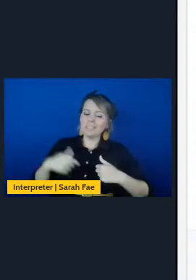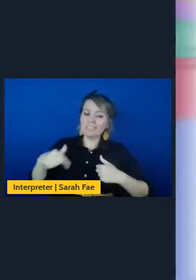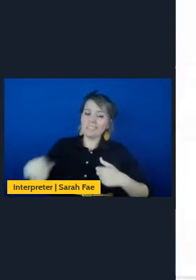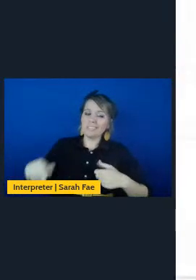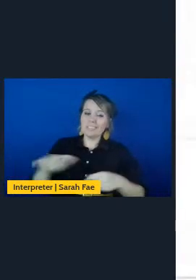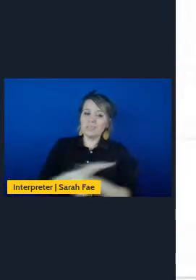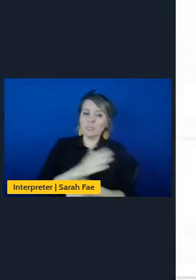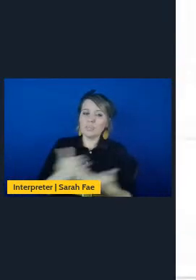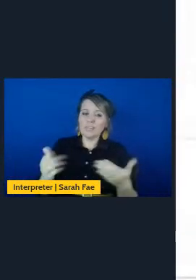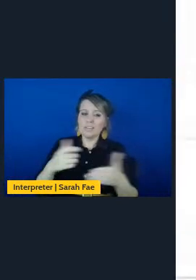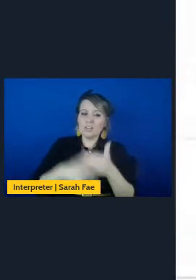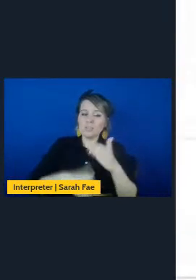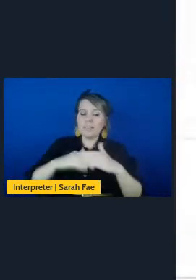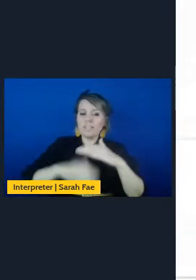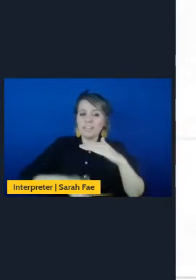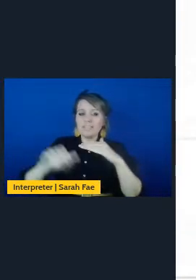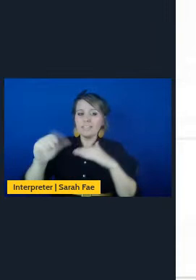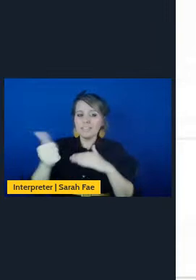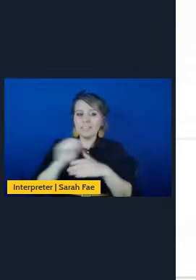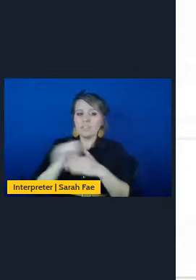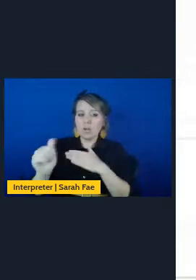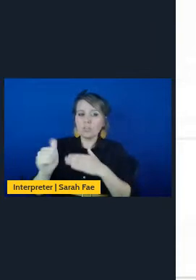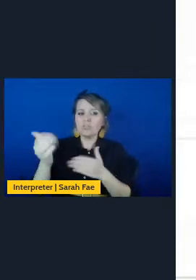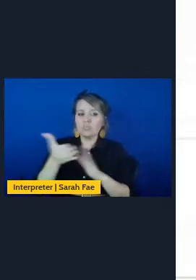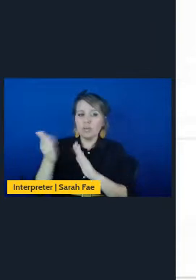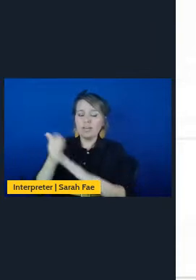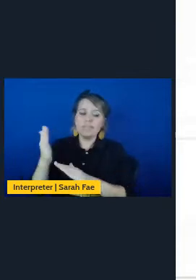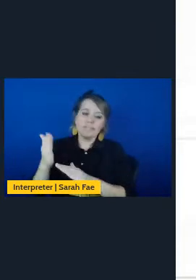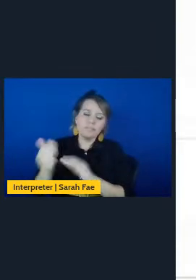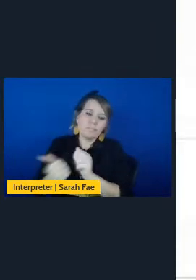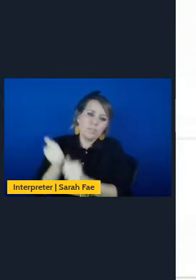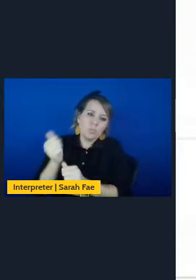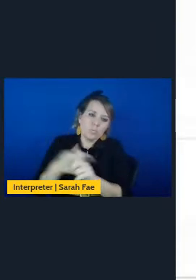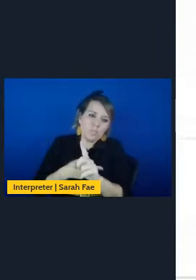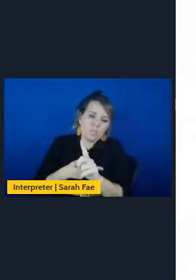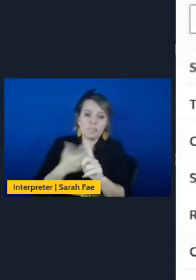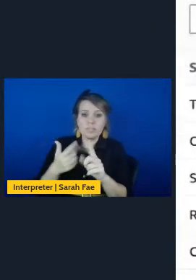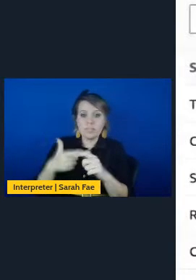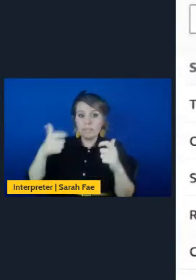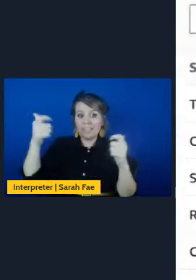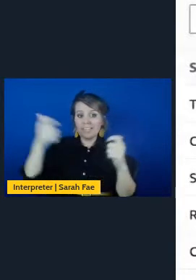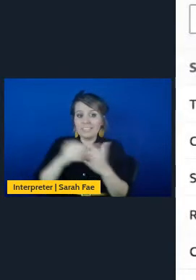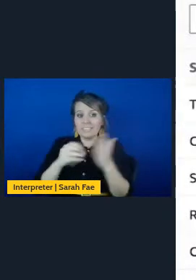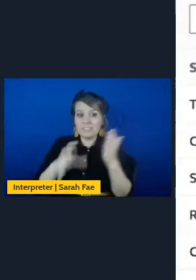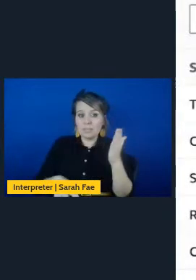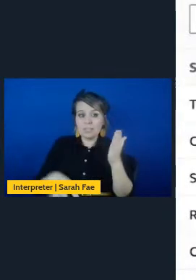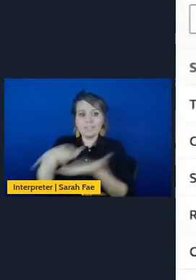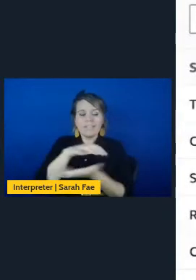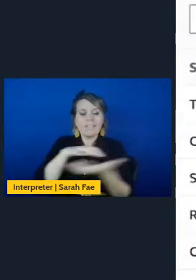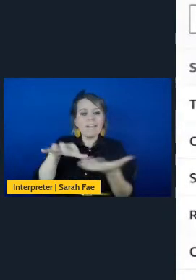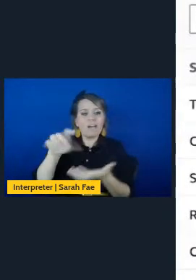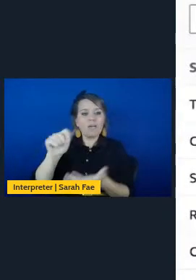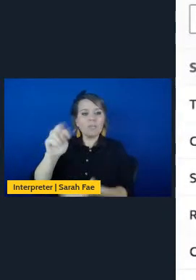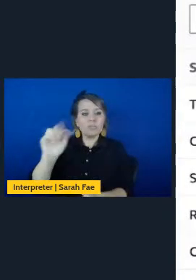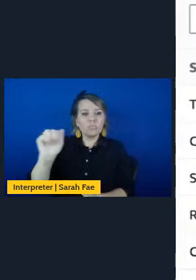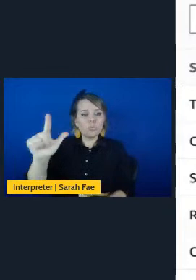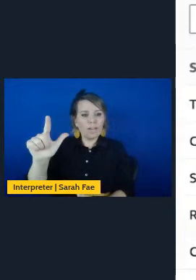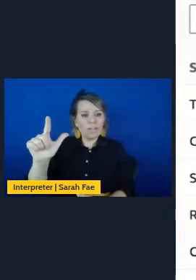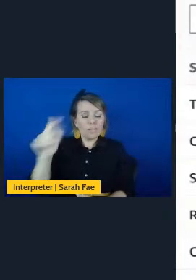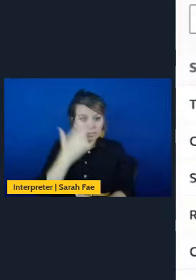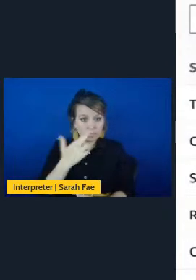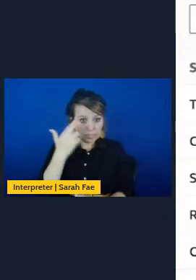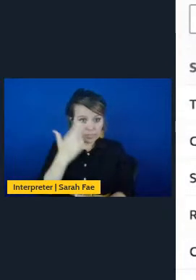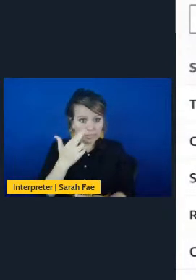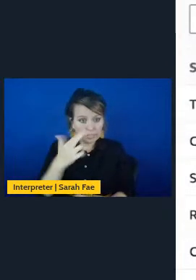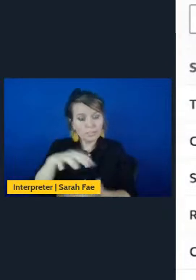than $10 to run most months. The largest single expense is CloudTrail. And the reason for that is that